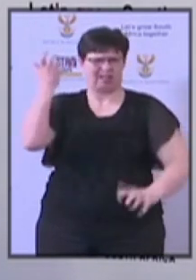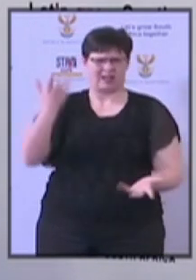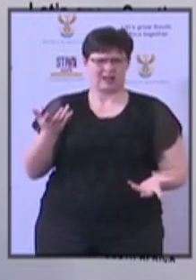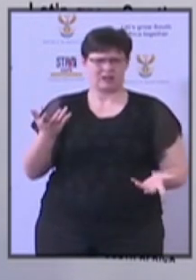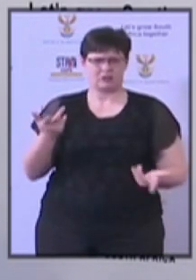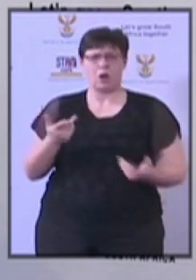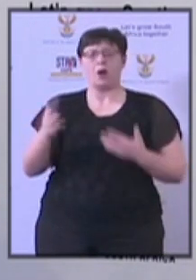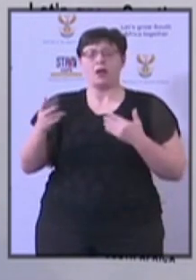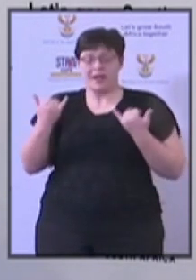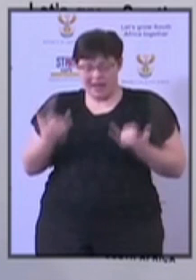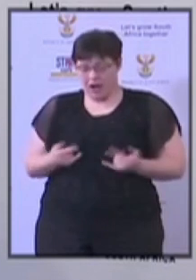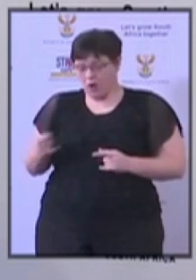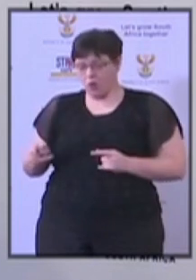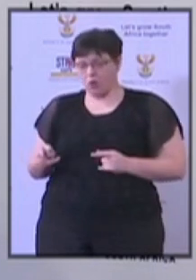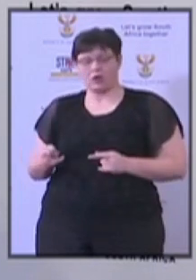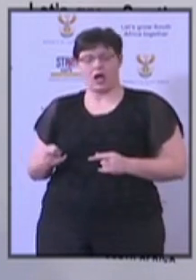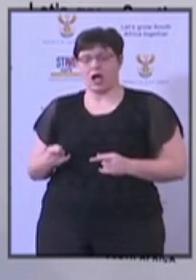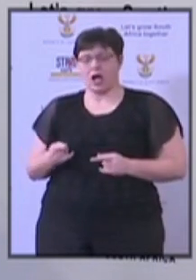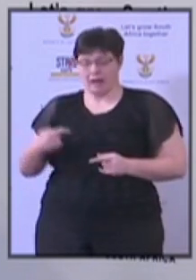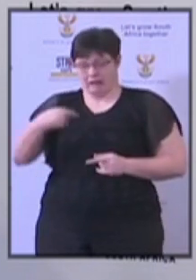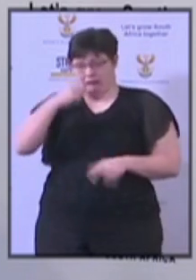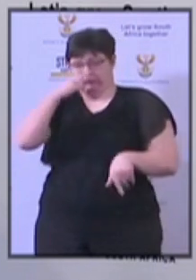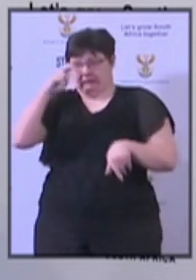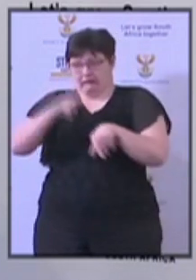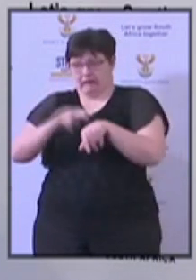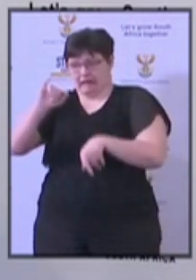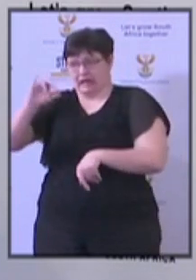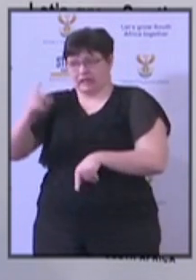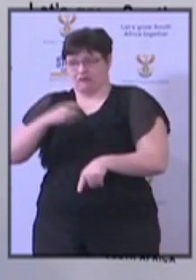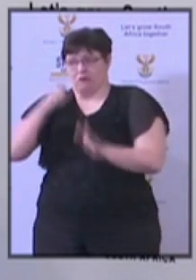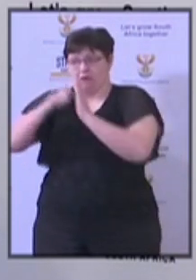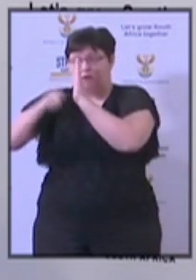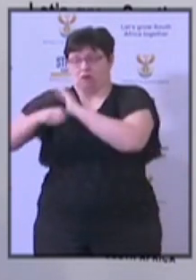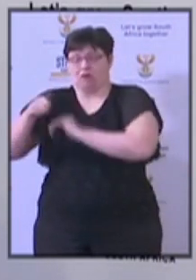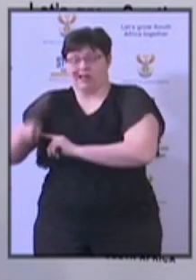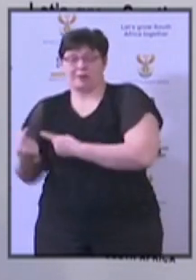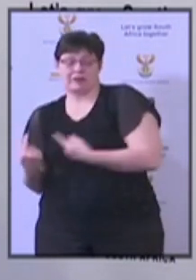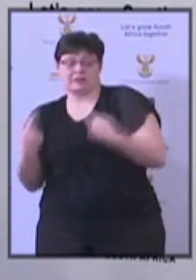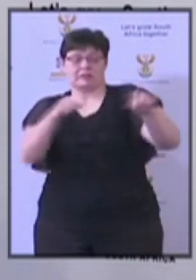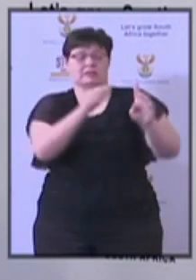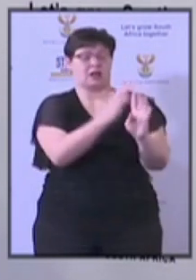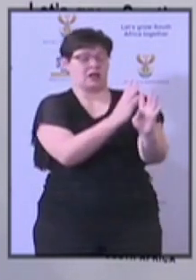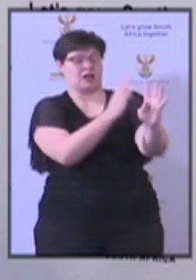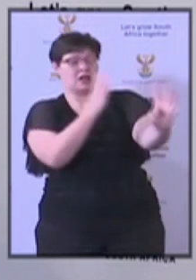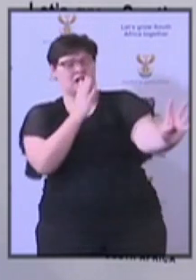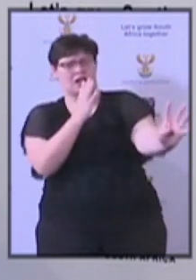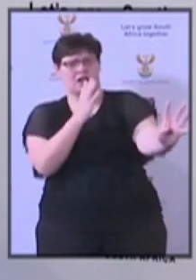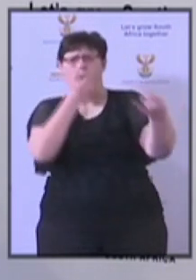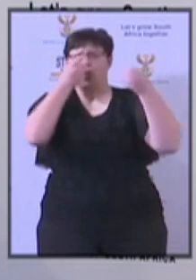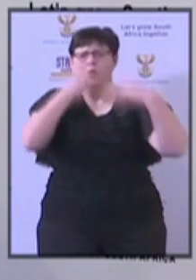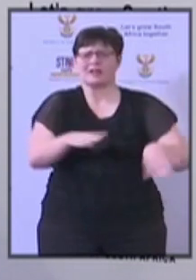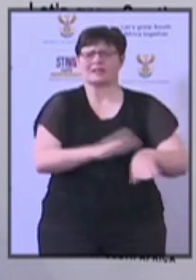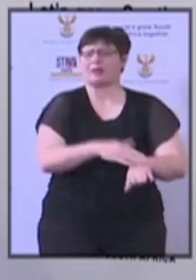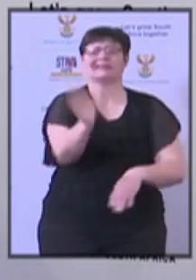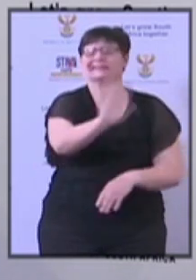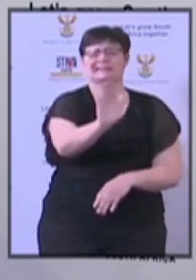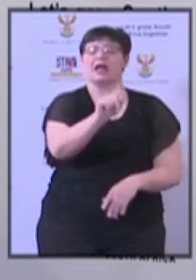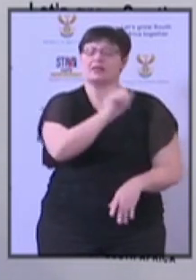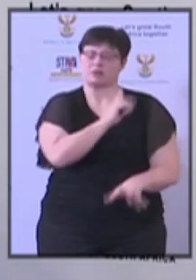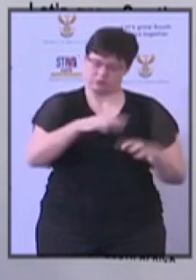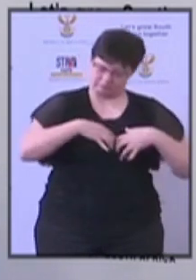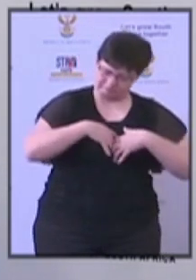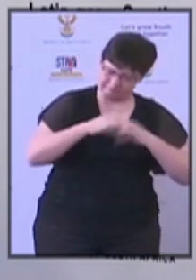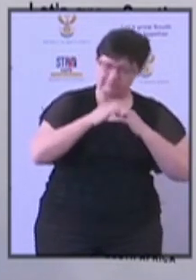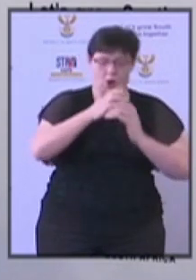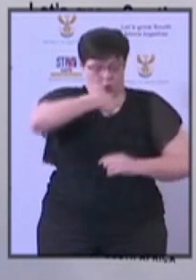our offices queuing during school hours. And as such, that is why we then devised this program to make sure that we go